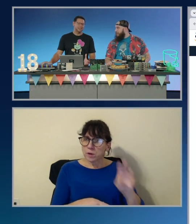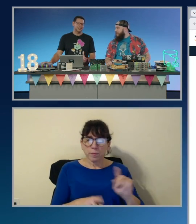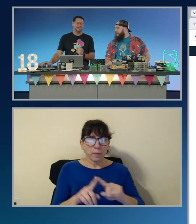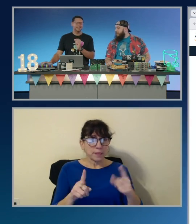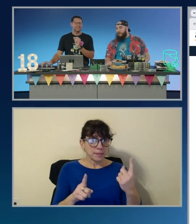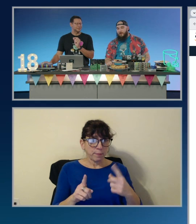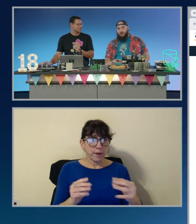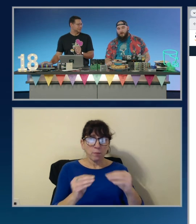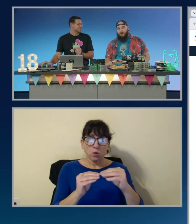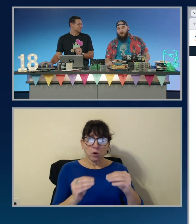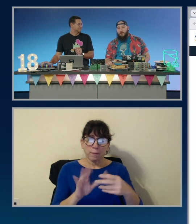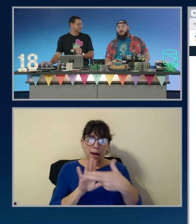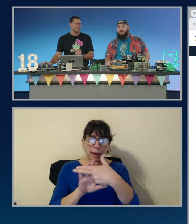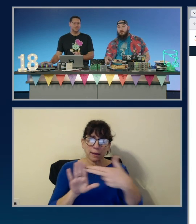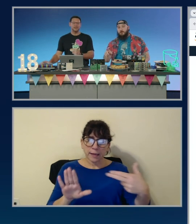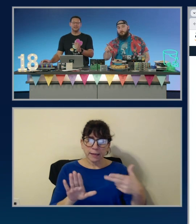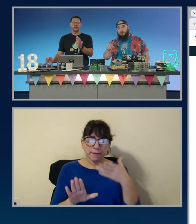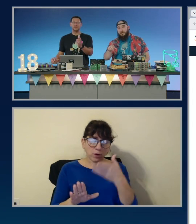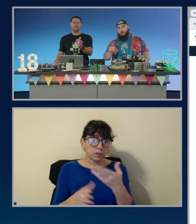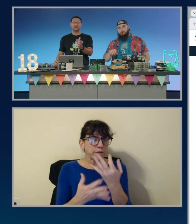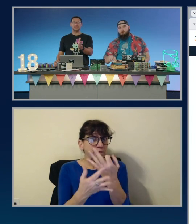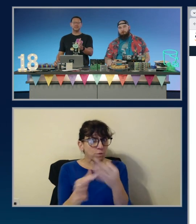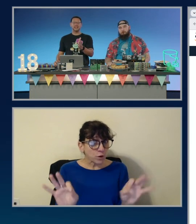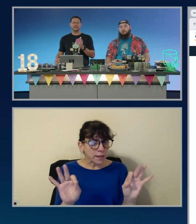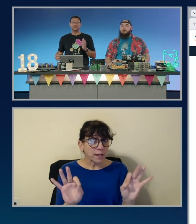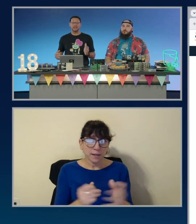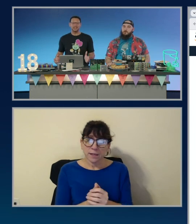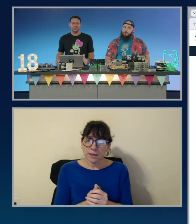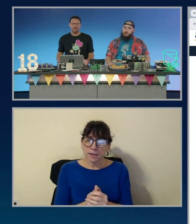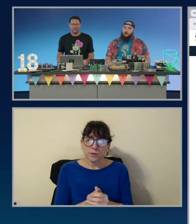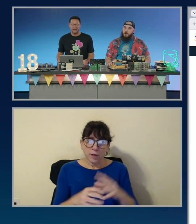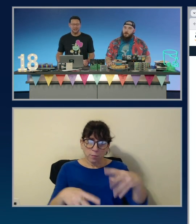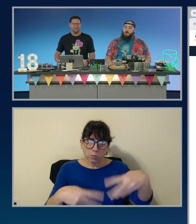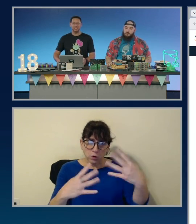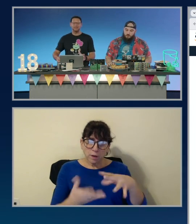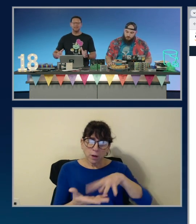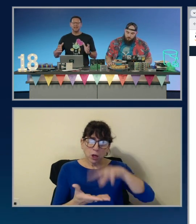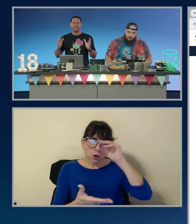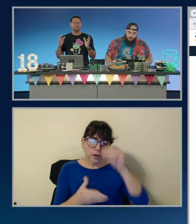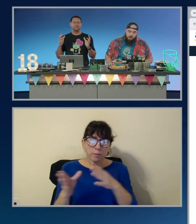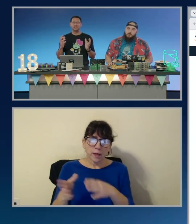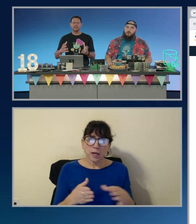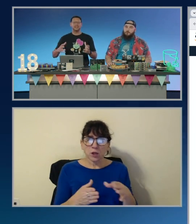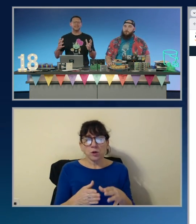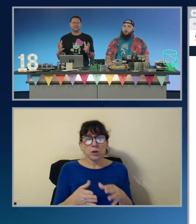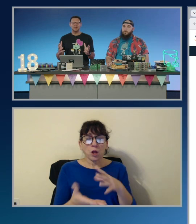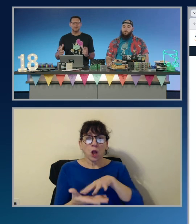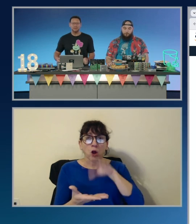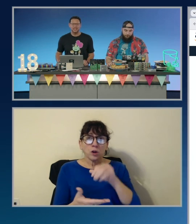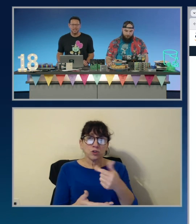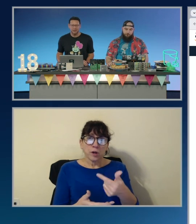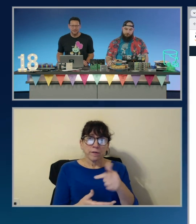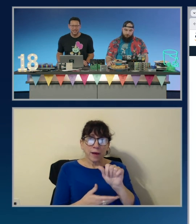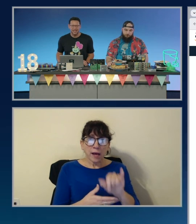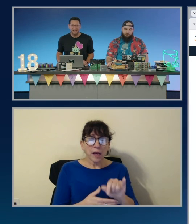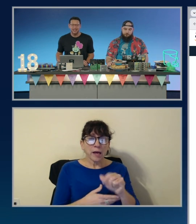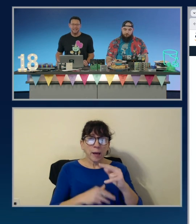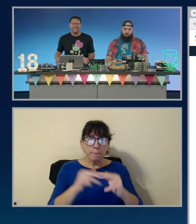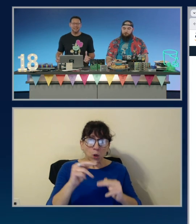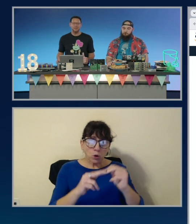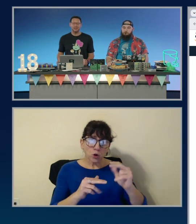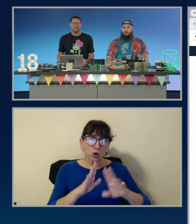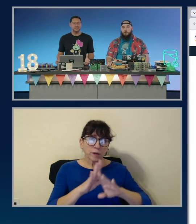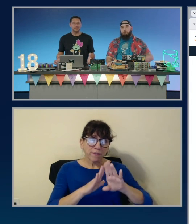it over here. It is free. It is So free. you can go Yes. through the learning plan. You can learn generative AI. You can be a builder, a developer with generative AI